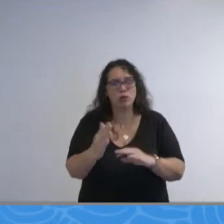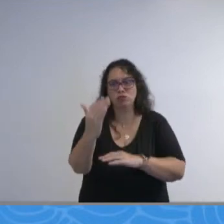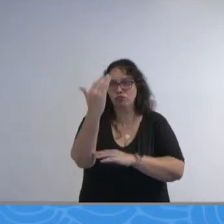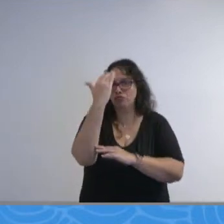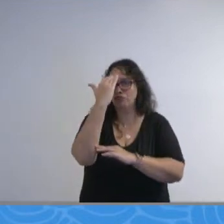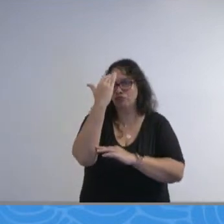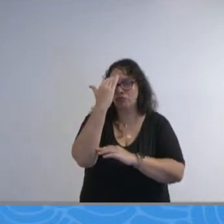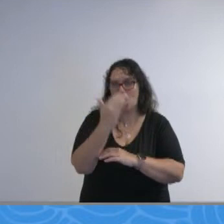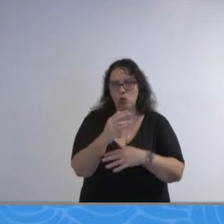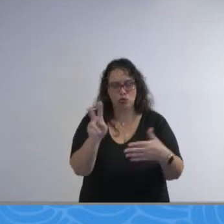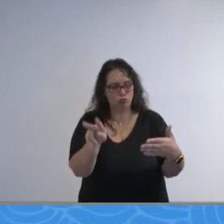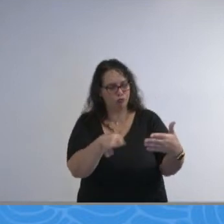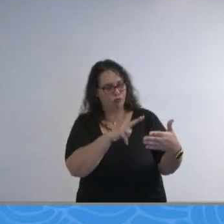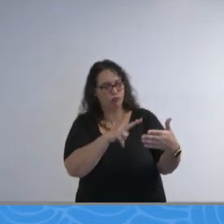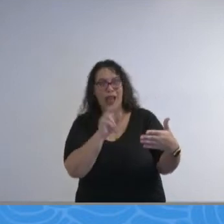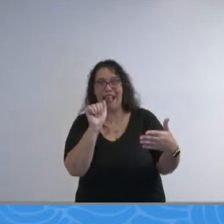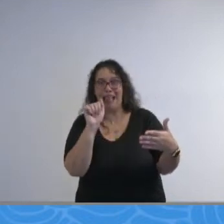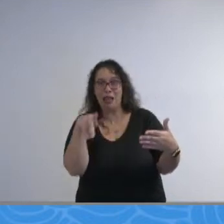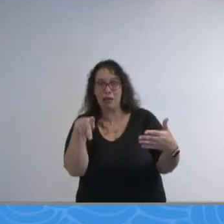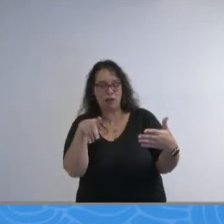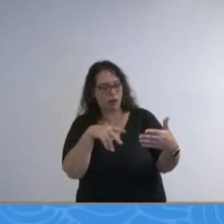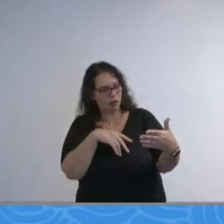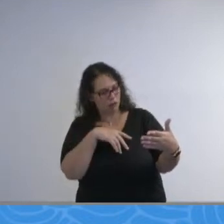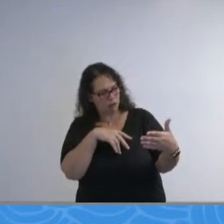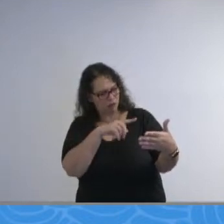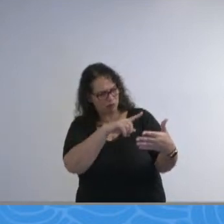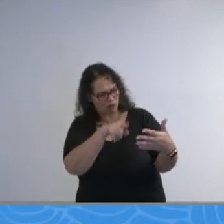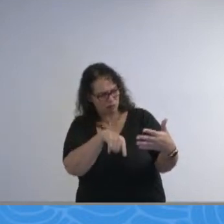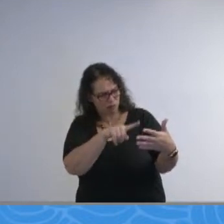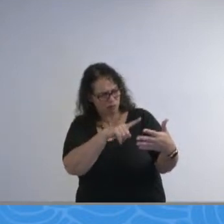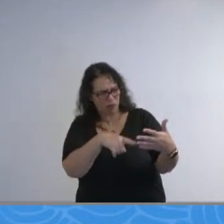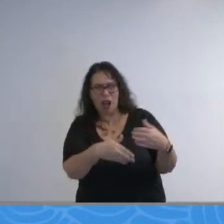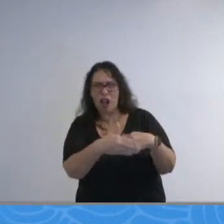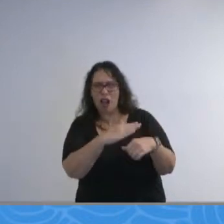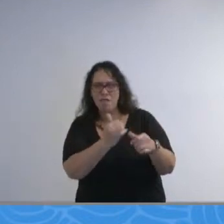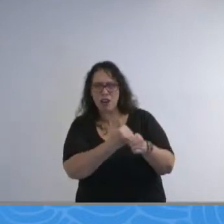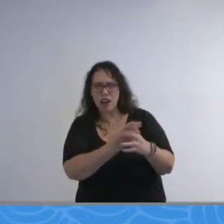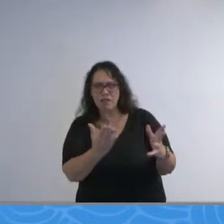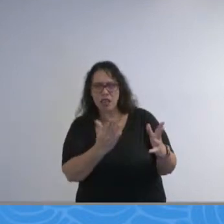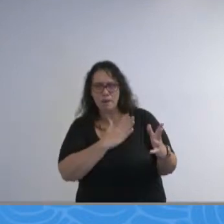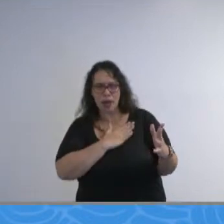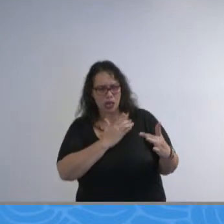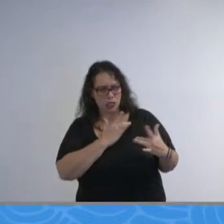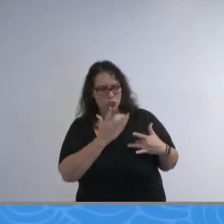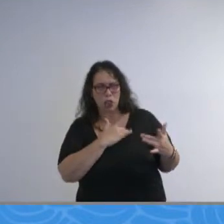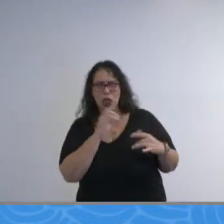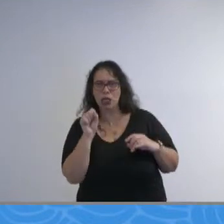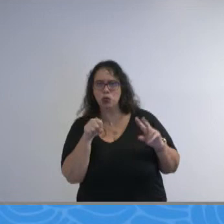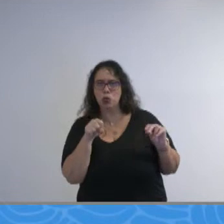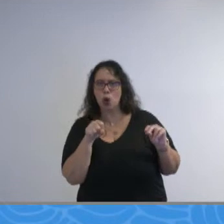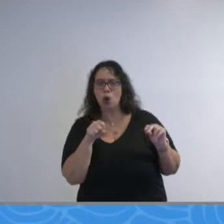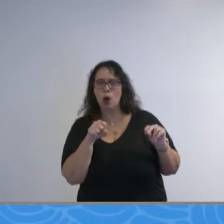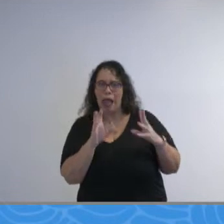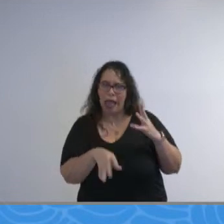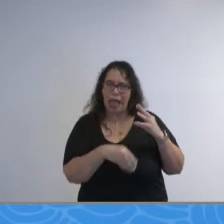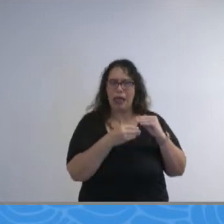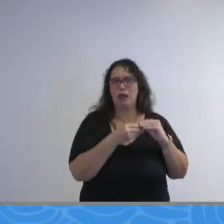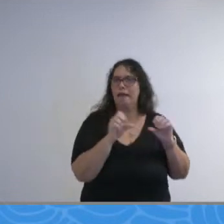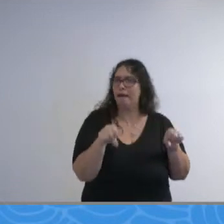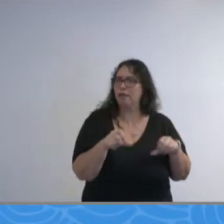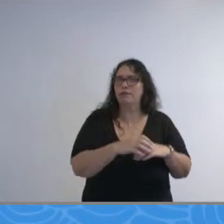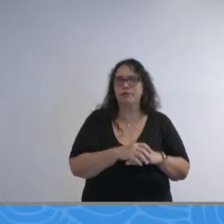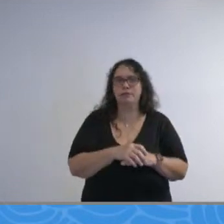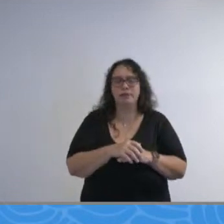to look at that assessment plan and make sure it covers all the areas that you have concerns in. Once that's